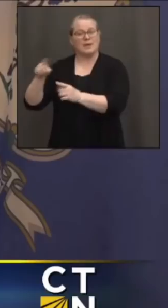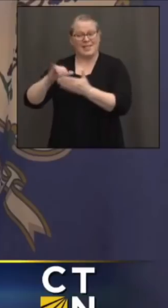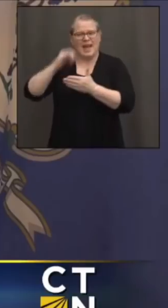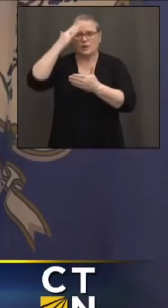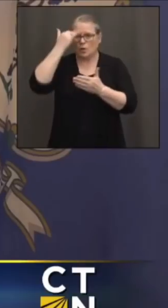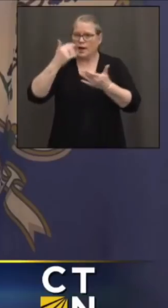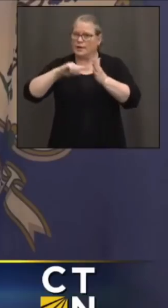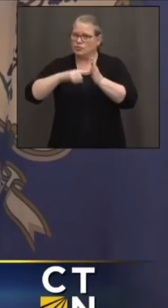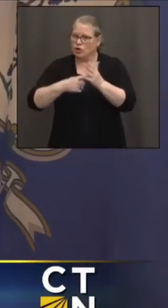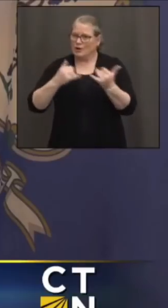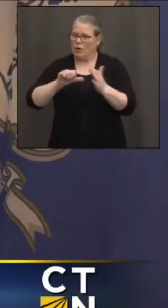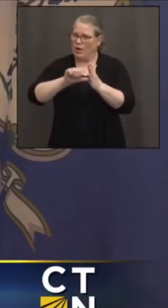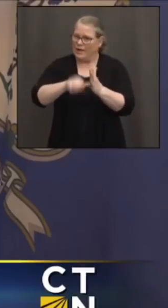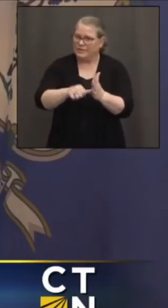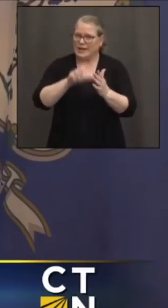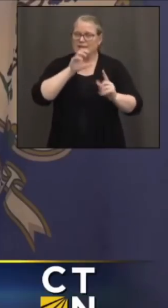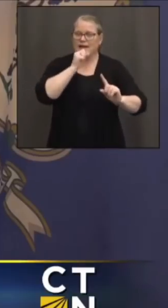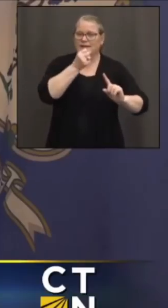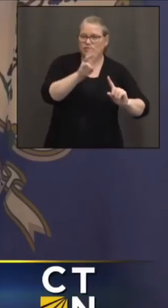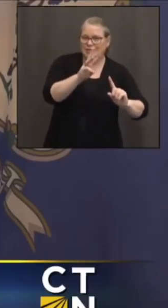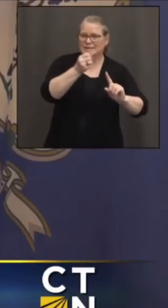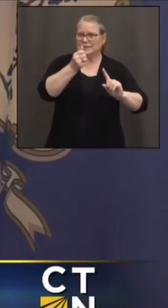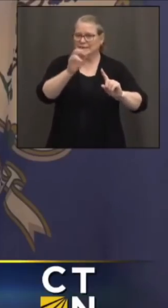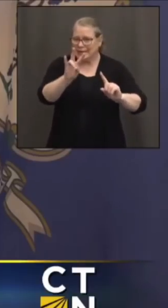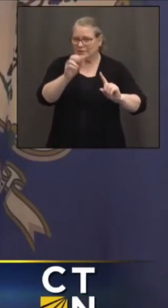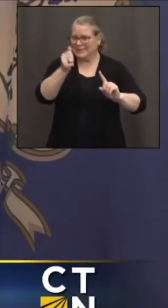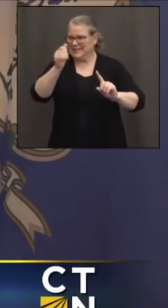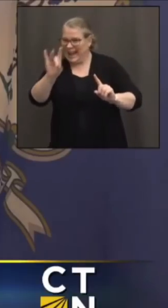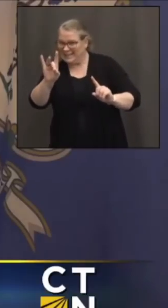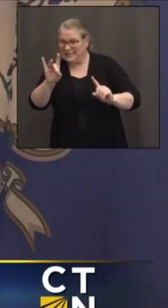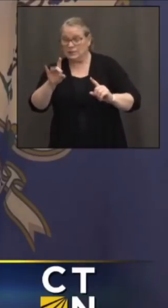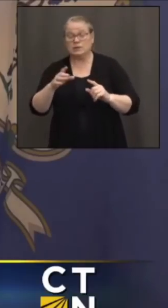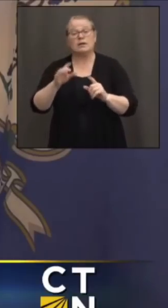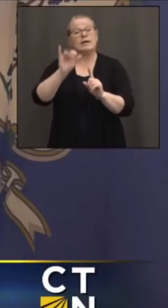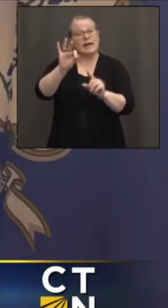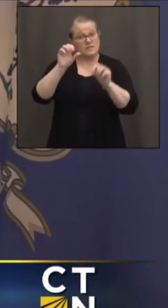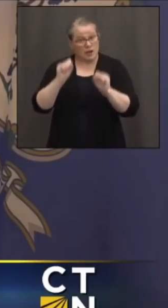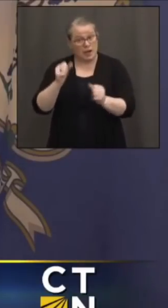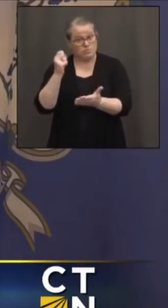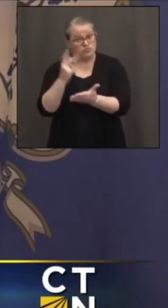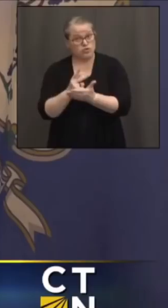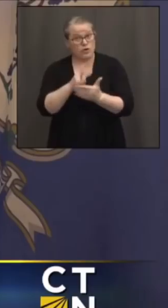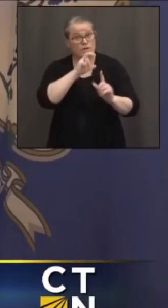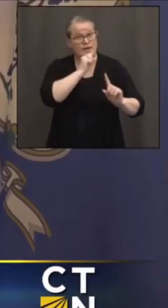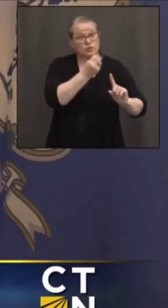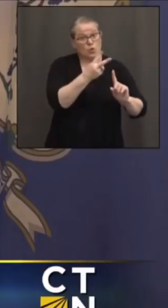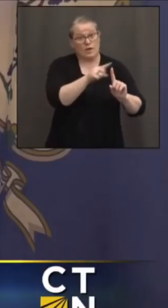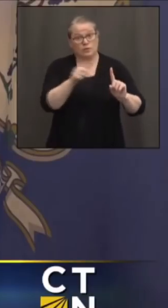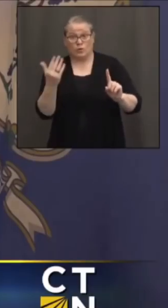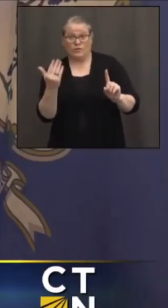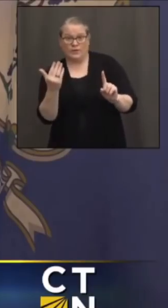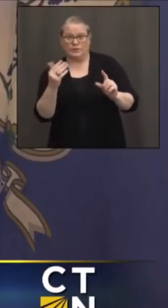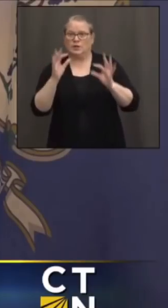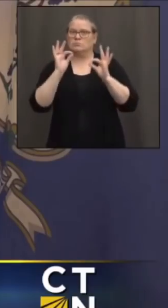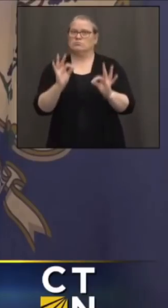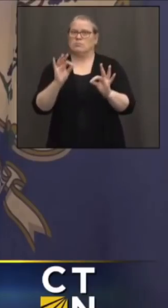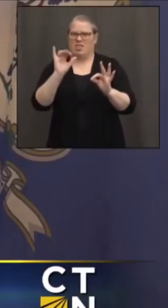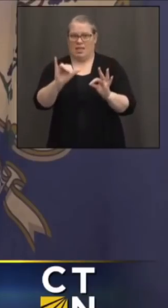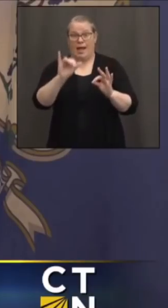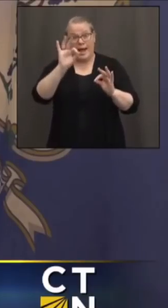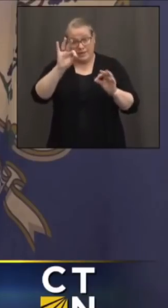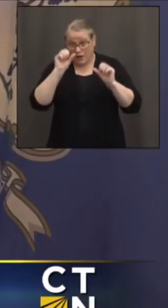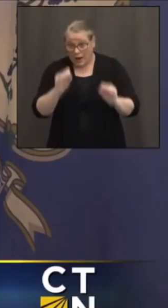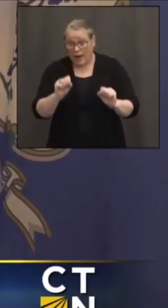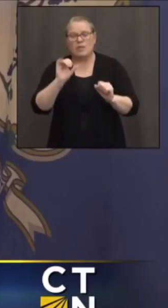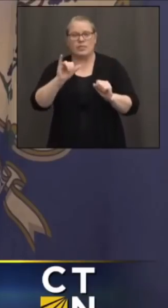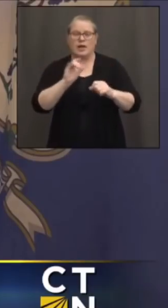- to 18-year-olds and even the 12- to 15. If we can get them vaccinated sooner rather than later, that's a big plus. But right now, our schools are